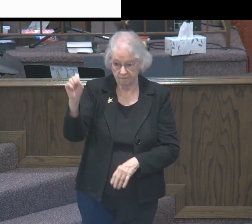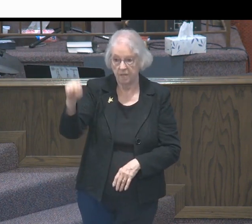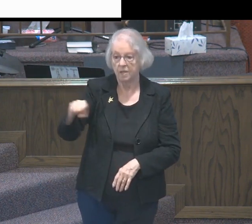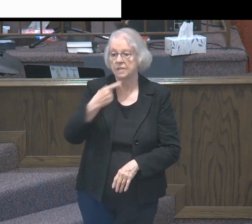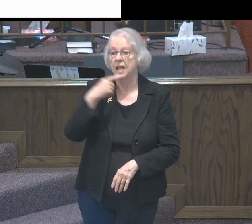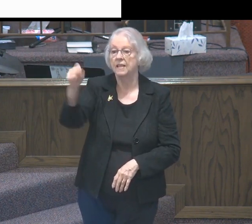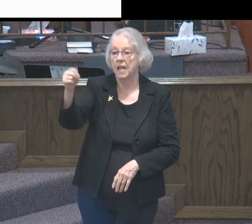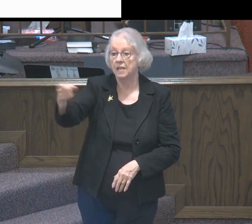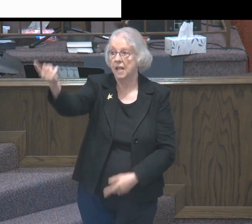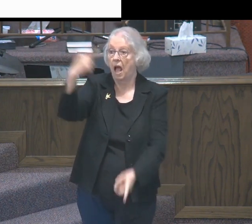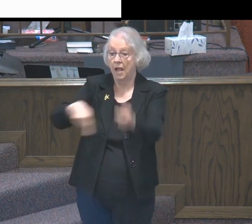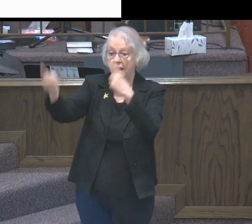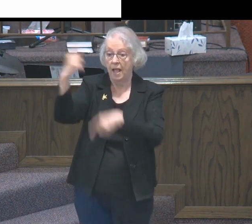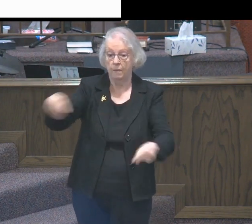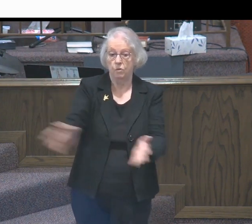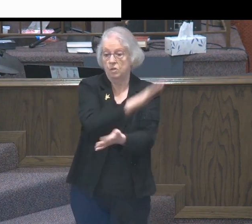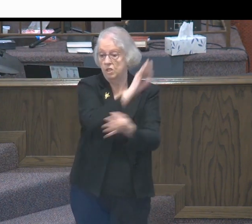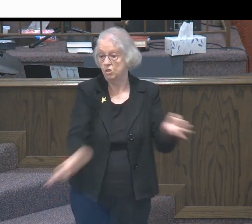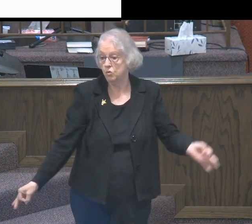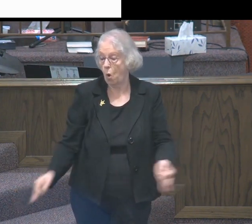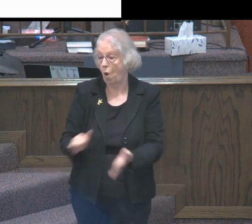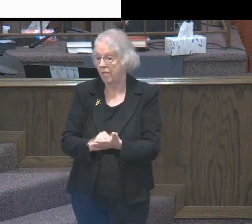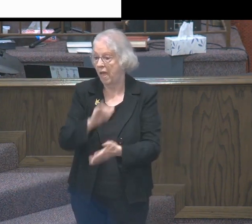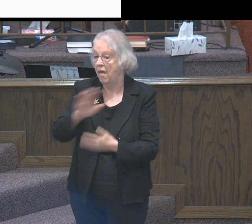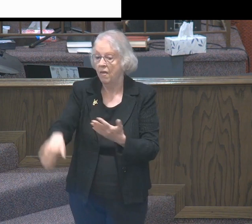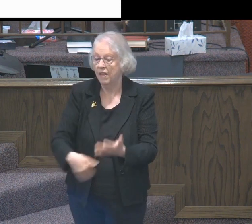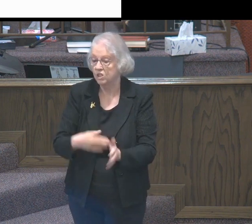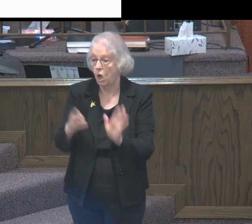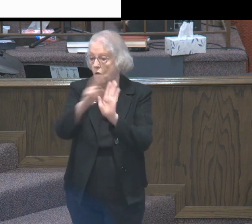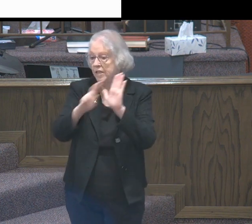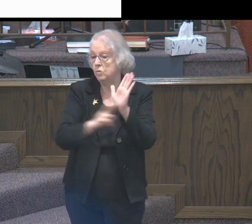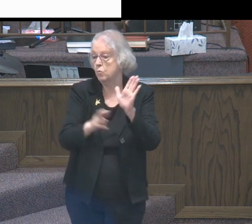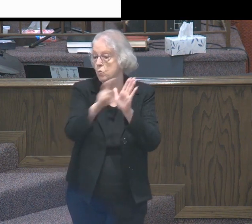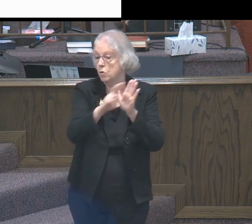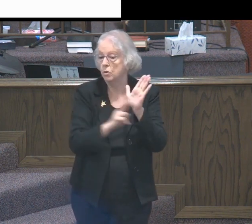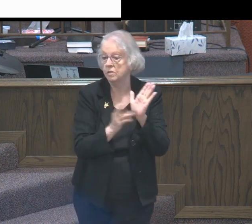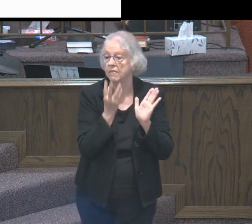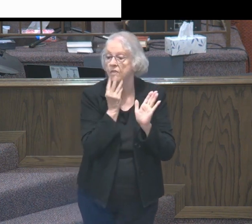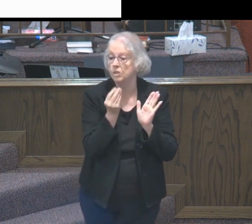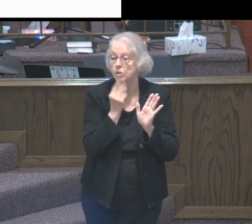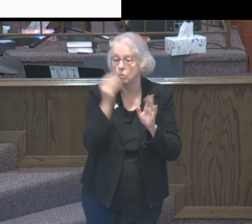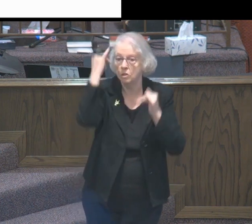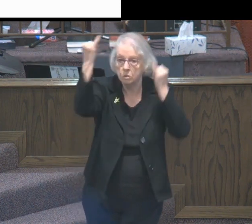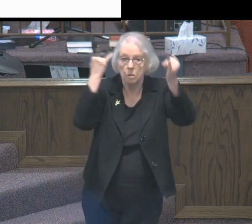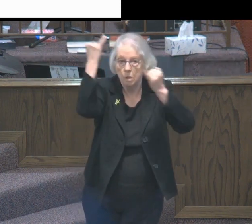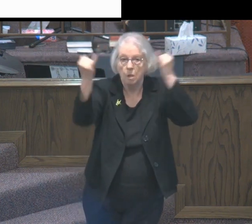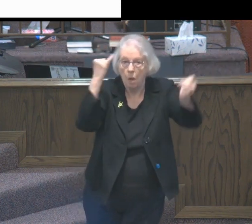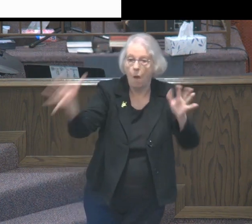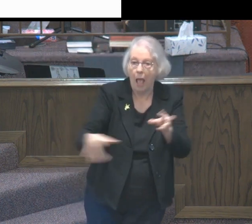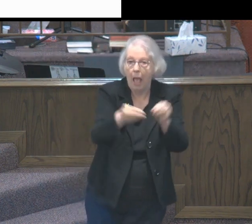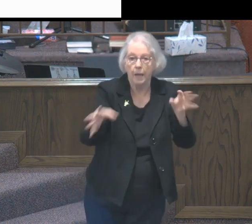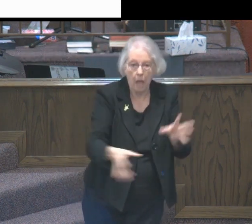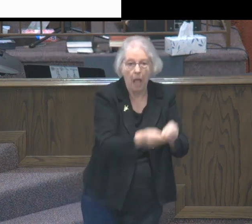destroy that. Okay, he did come to destroy that. That was the exhausting